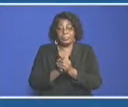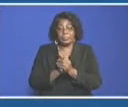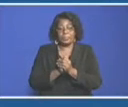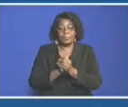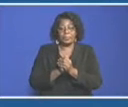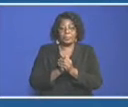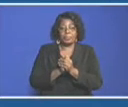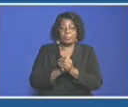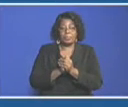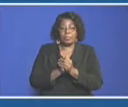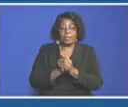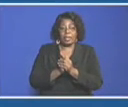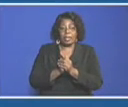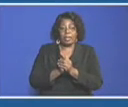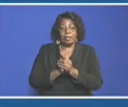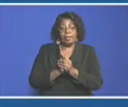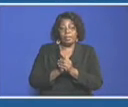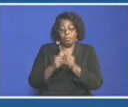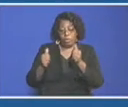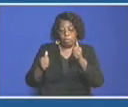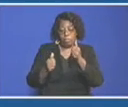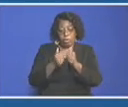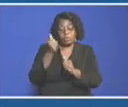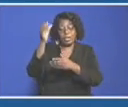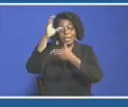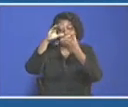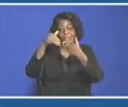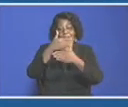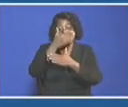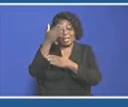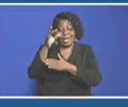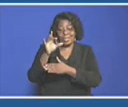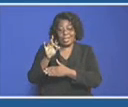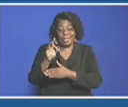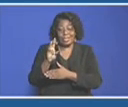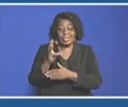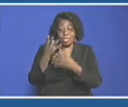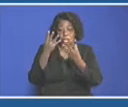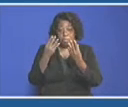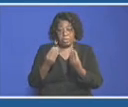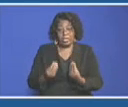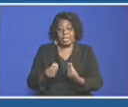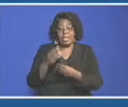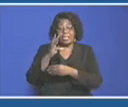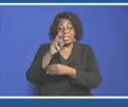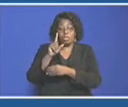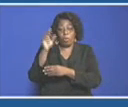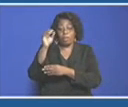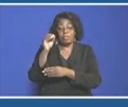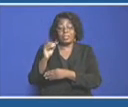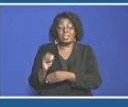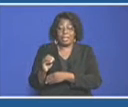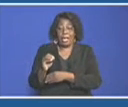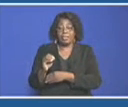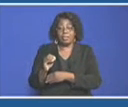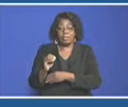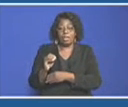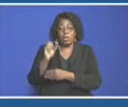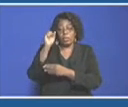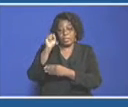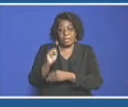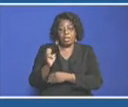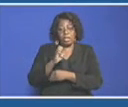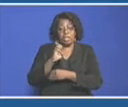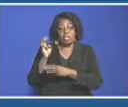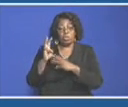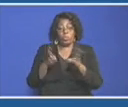you, Jimenita. Outside of our studios, we're under mostly cloudy skies. Temperature 86 degrees, a relative humidity at 61%. We have southeast winds